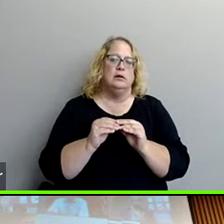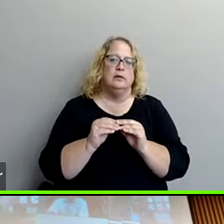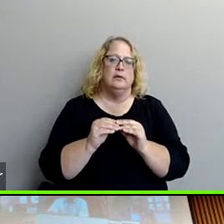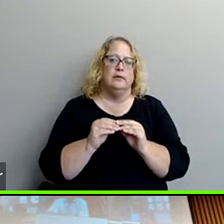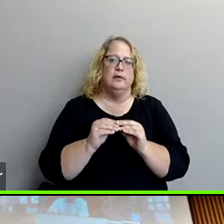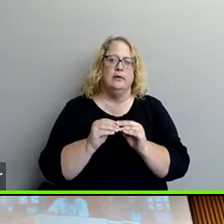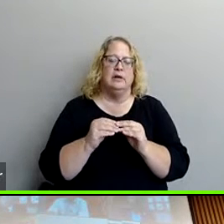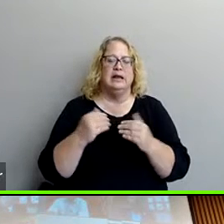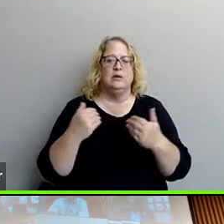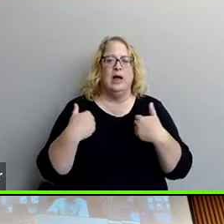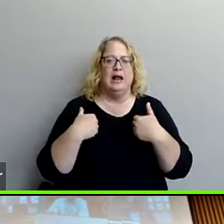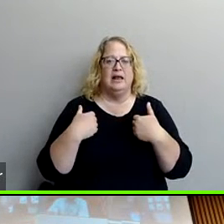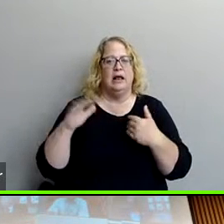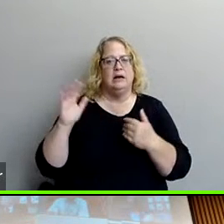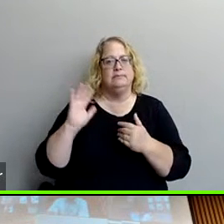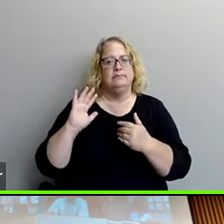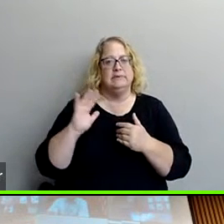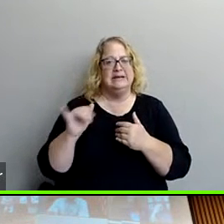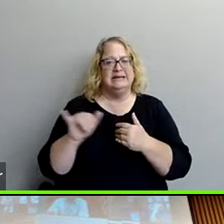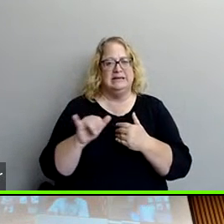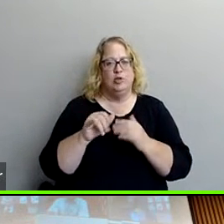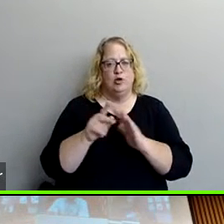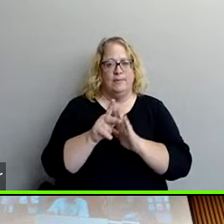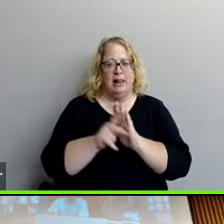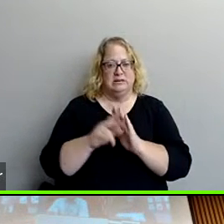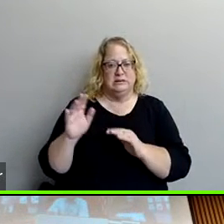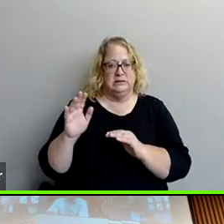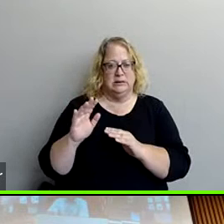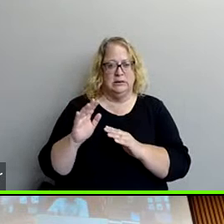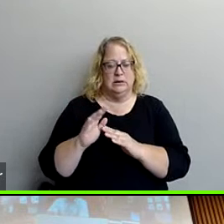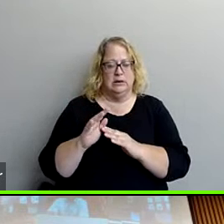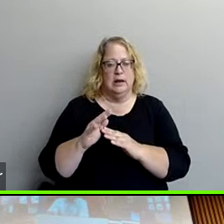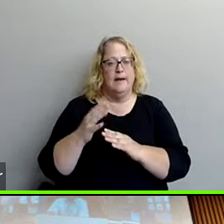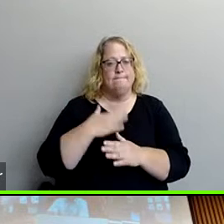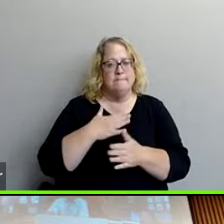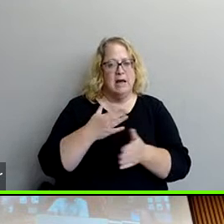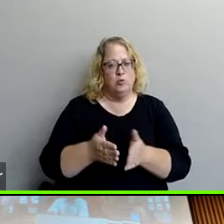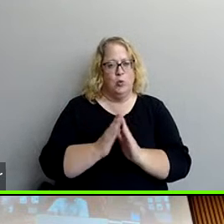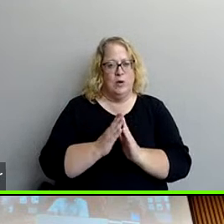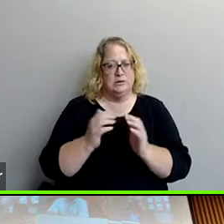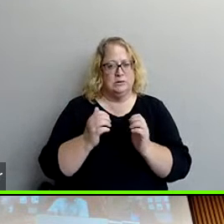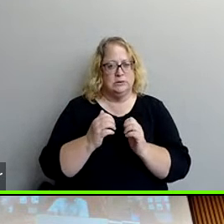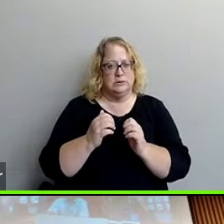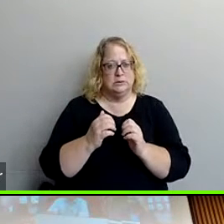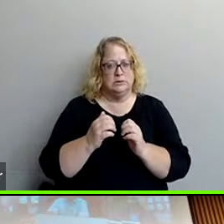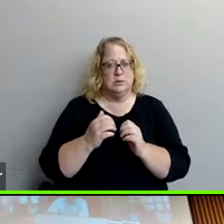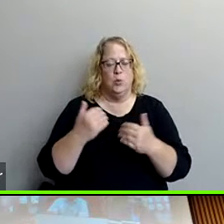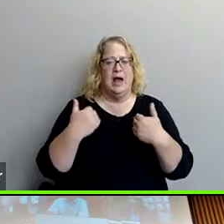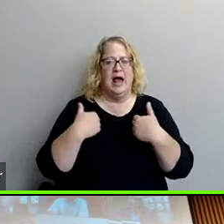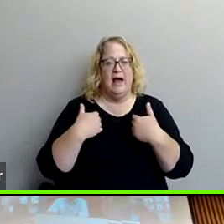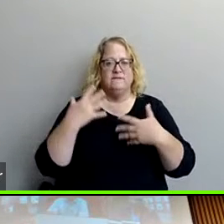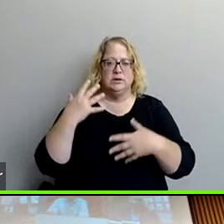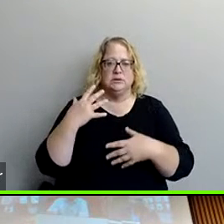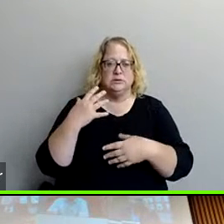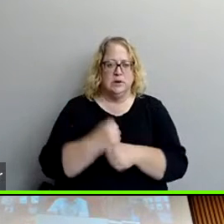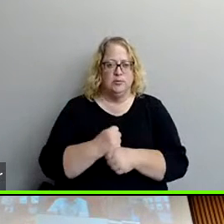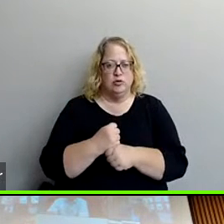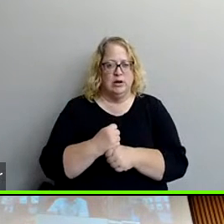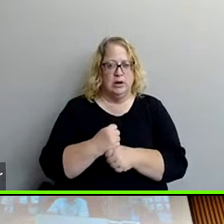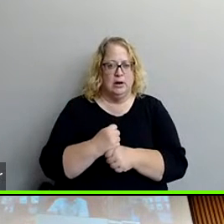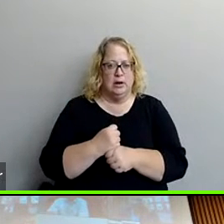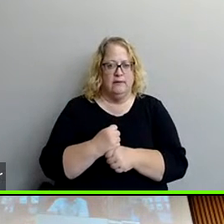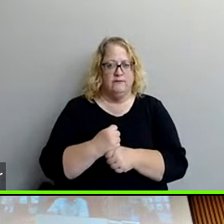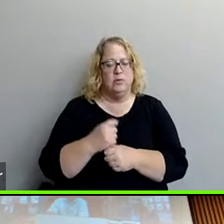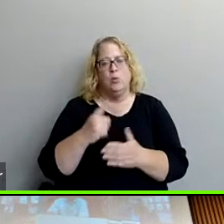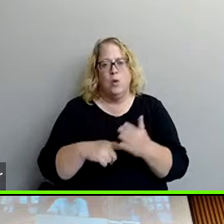that there was a similar policy in the past. And my request was on that policy meeting that we have some summary of,